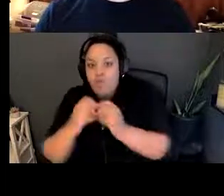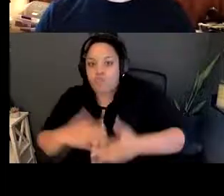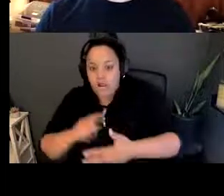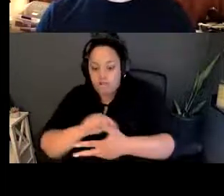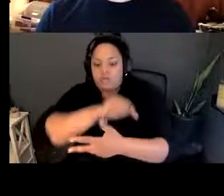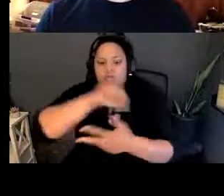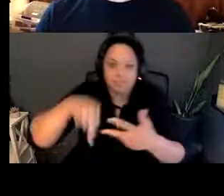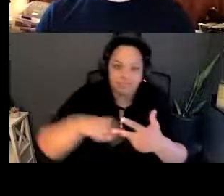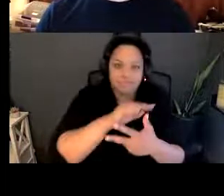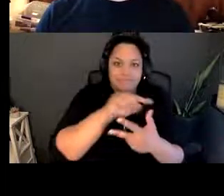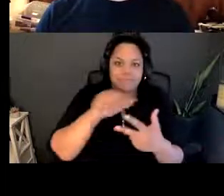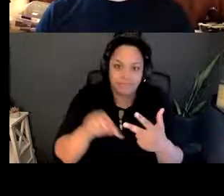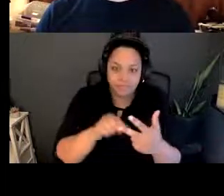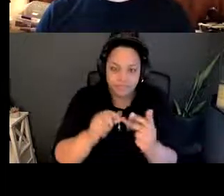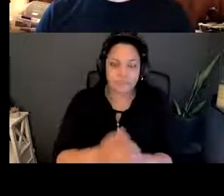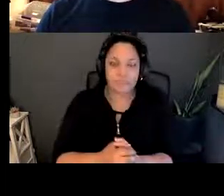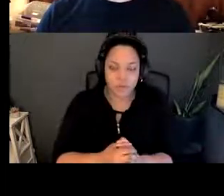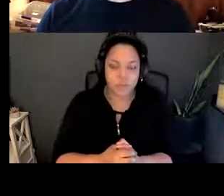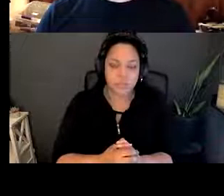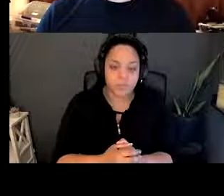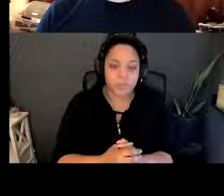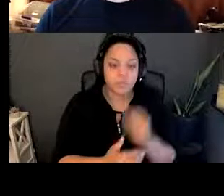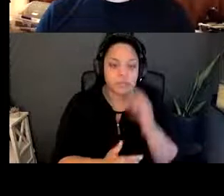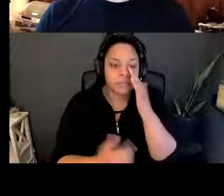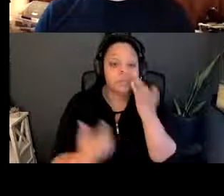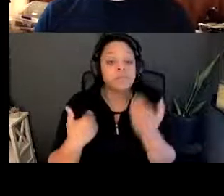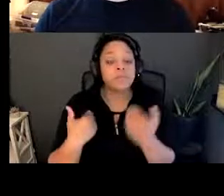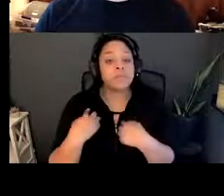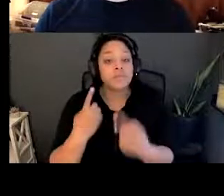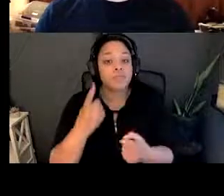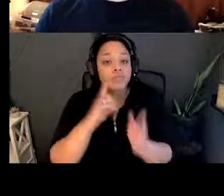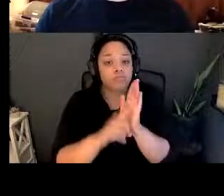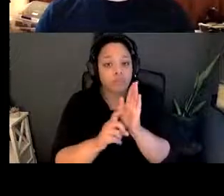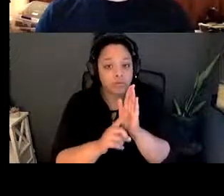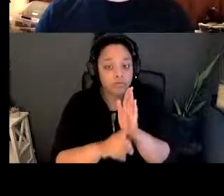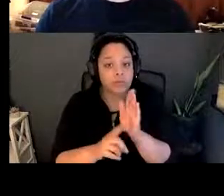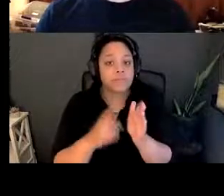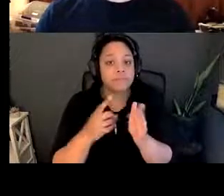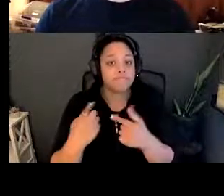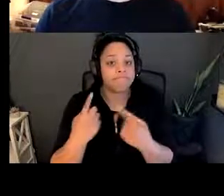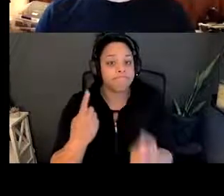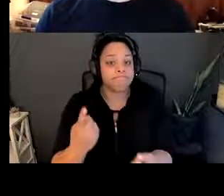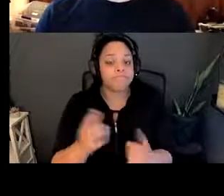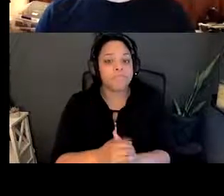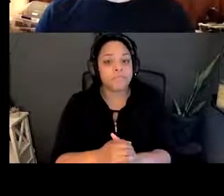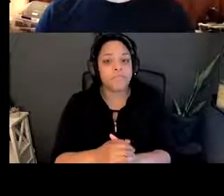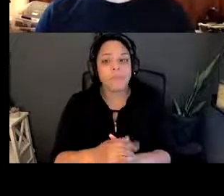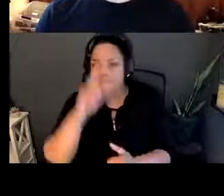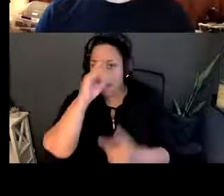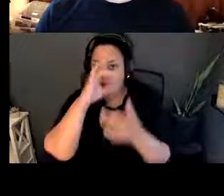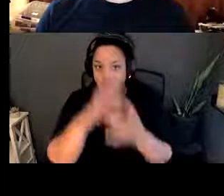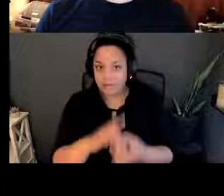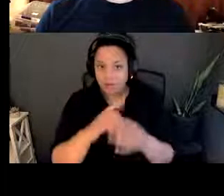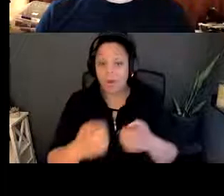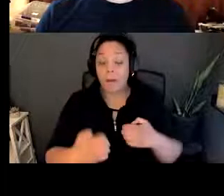And so, what we've seen again in our research is that with mindfulness, we're reducing the